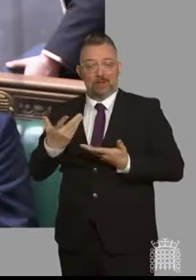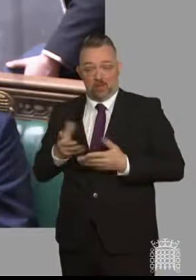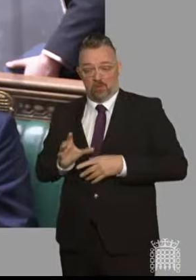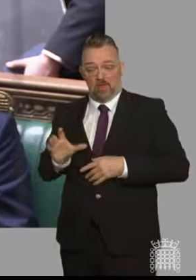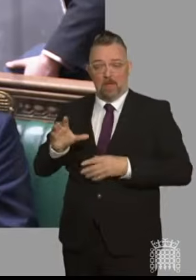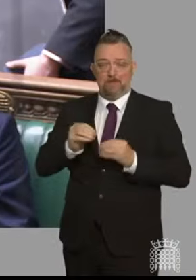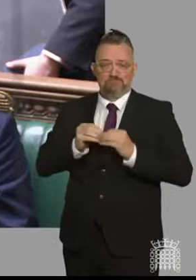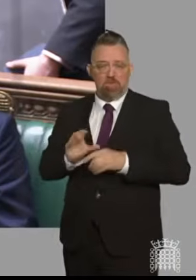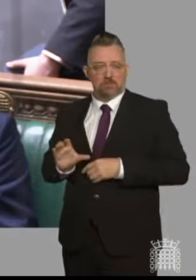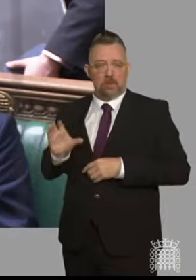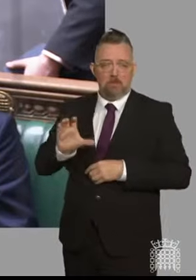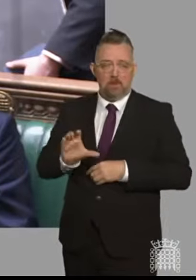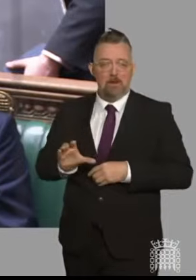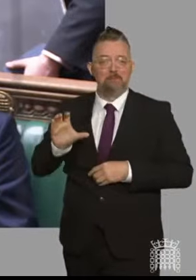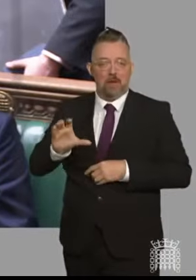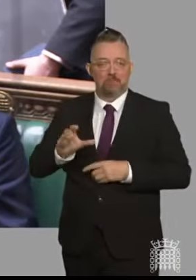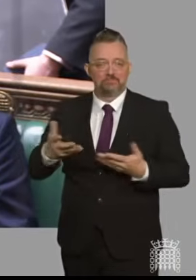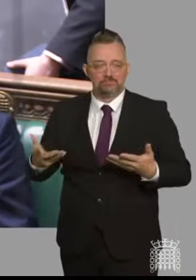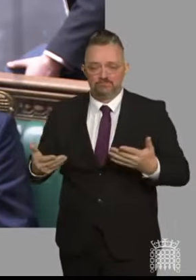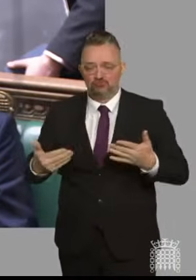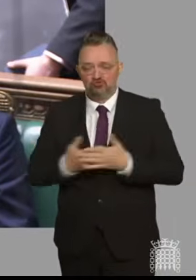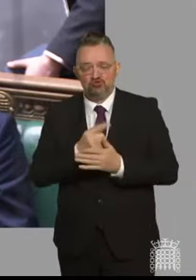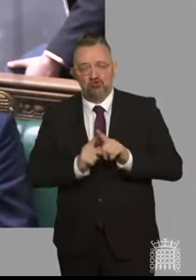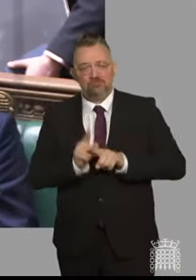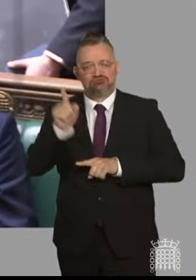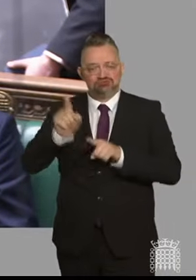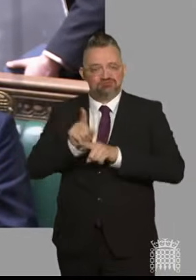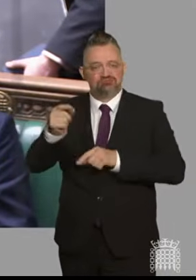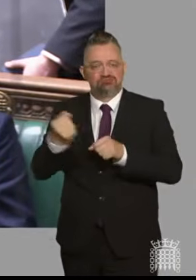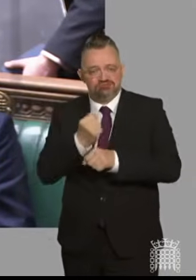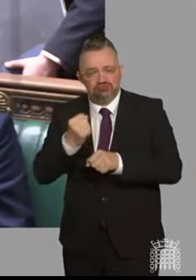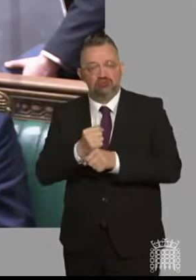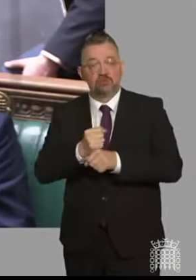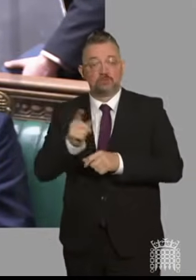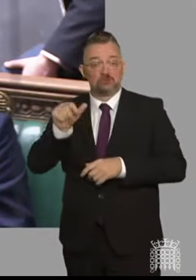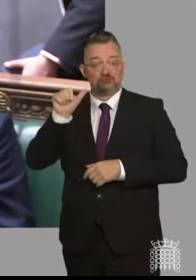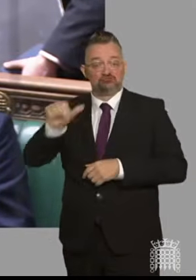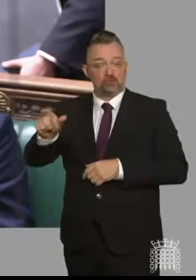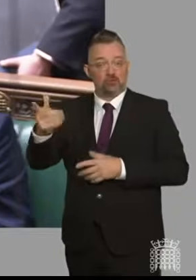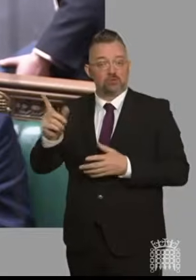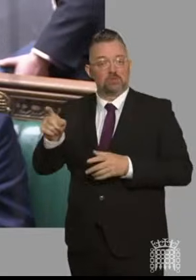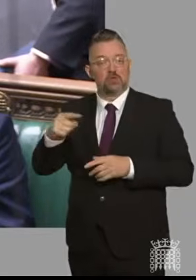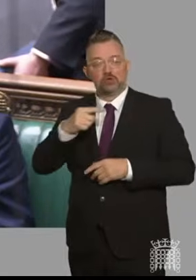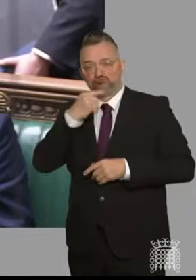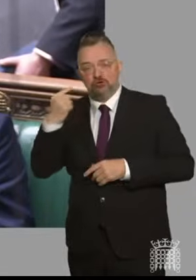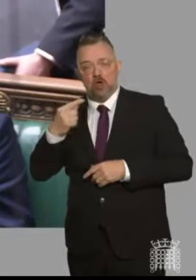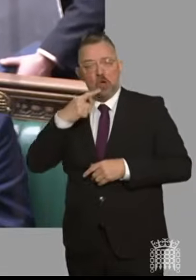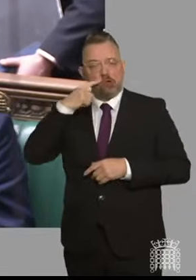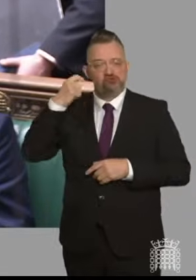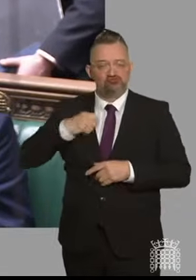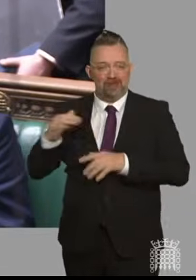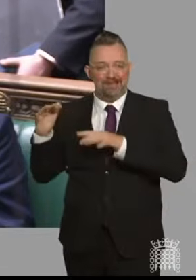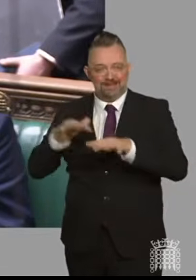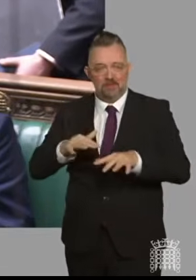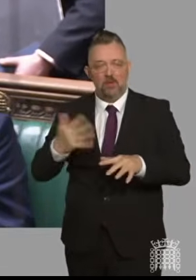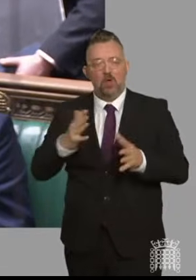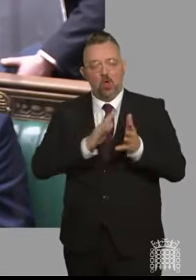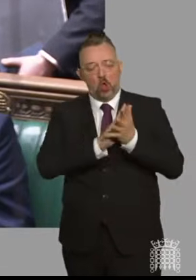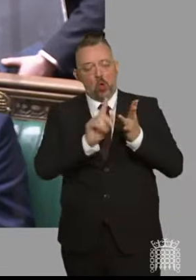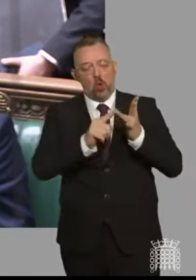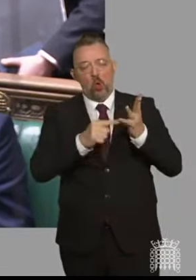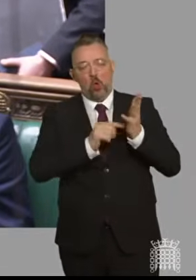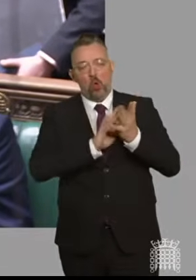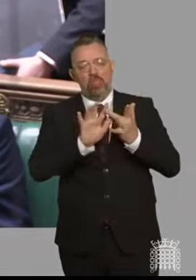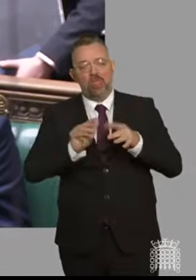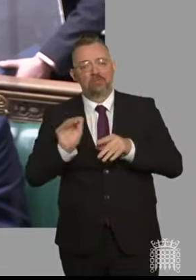those situations. We are respected and valued by our allies, but most importantly, we on this side of the House will do whatever it takes to keep